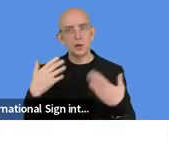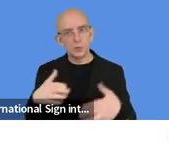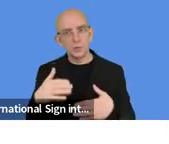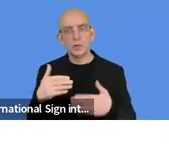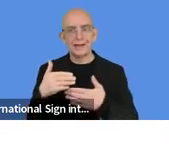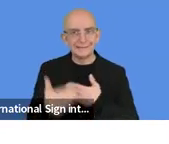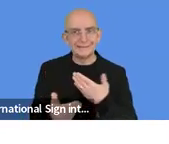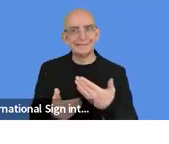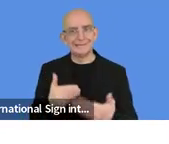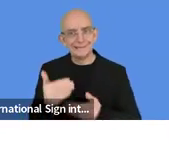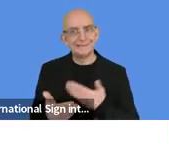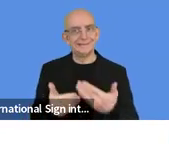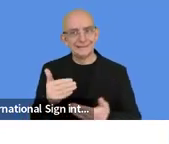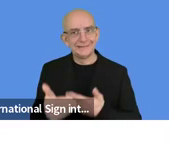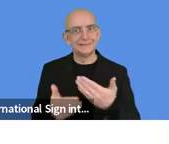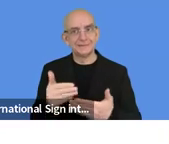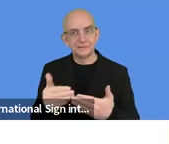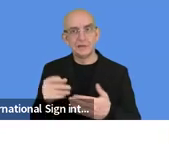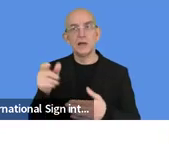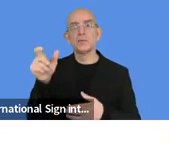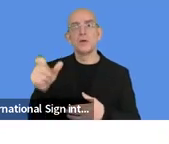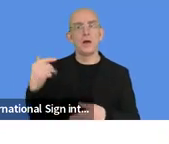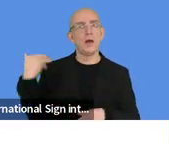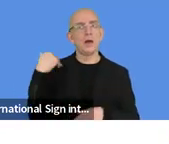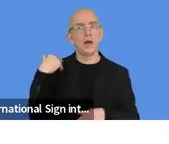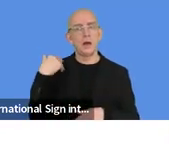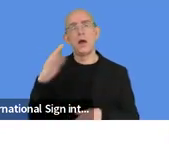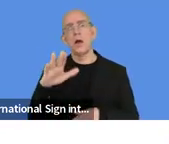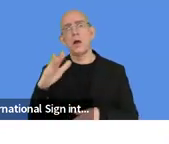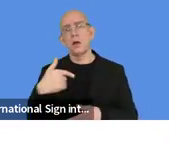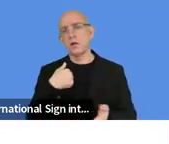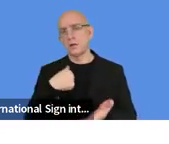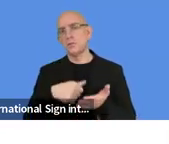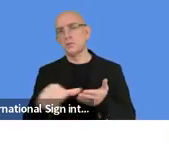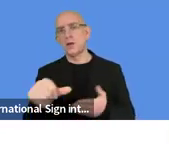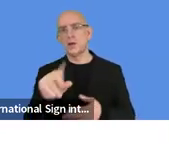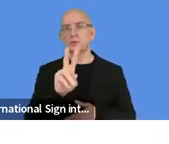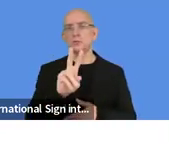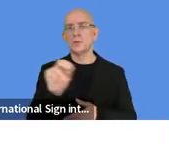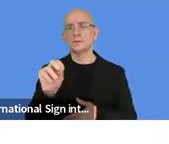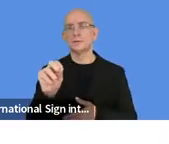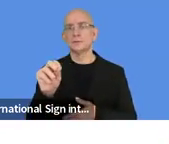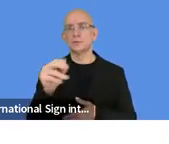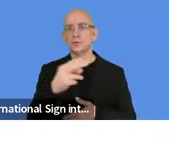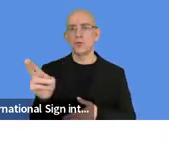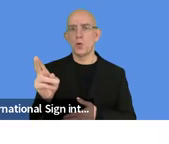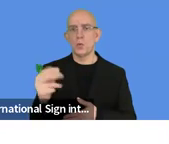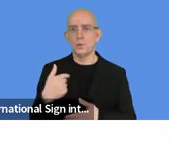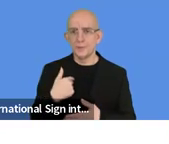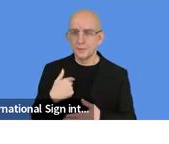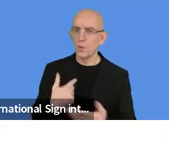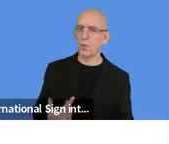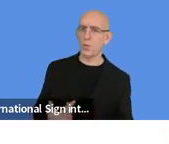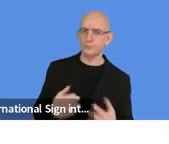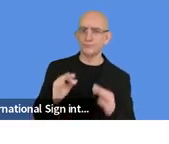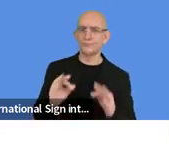before somebody finally said, yes, I will pay 20 euros for that. And that made me feel great inside. It also showed me that there is someone